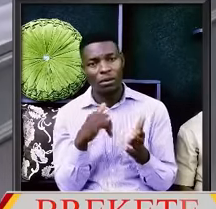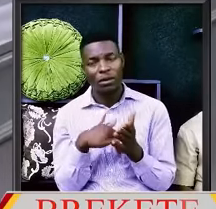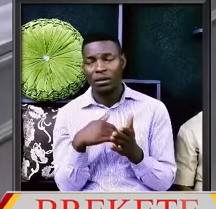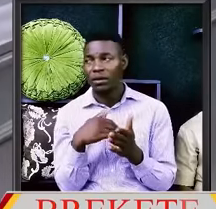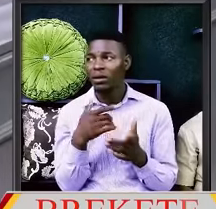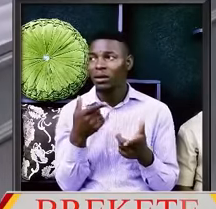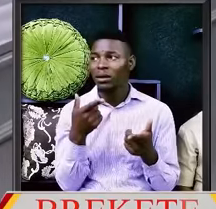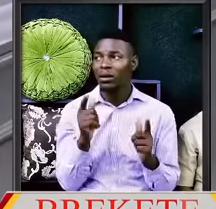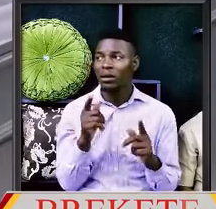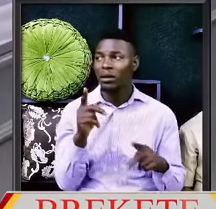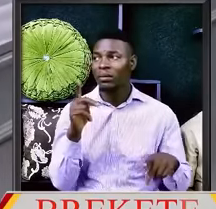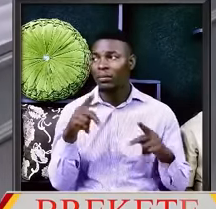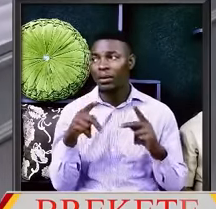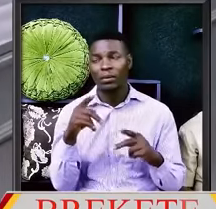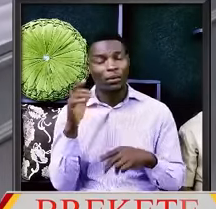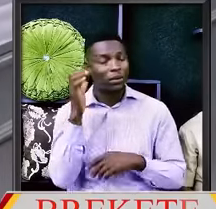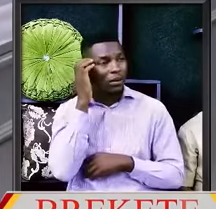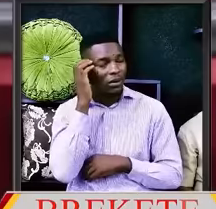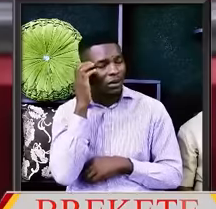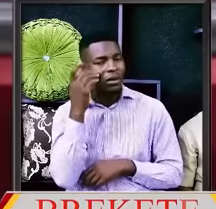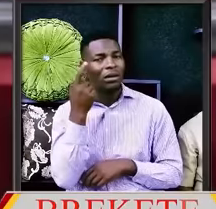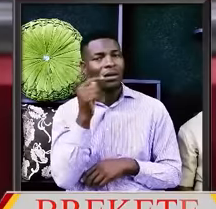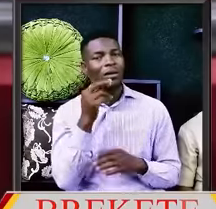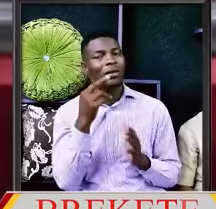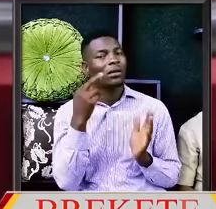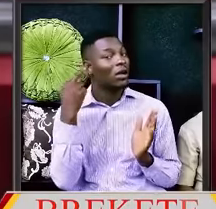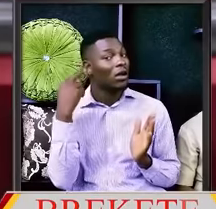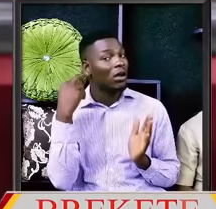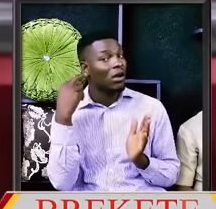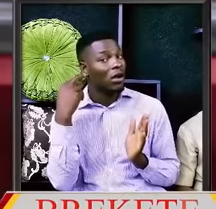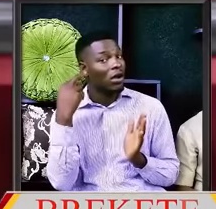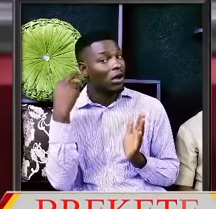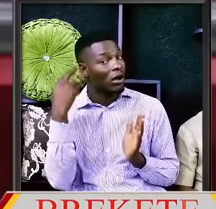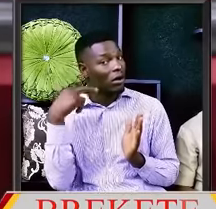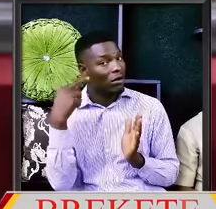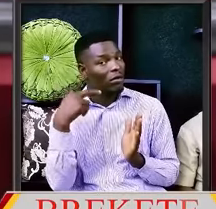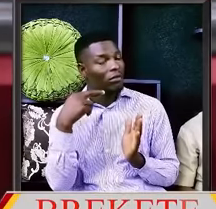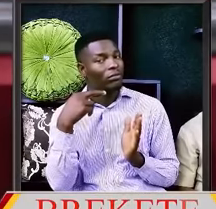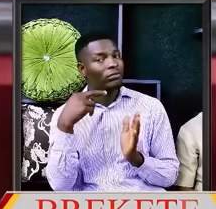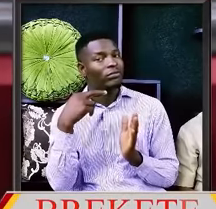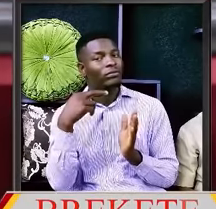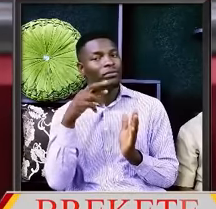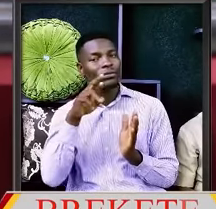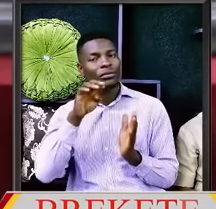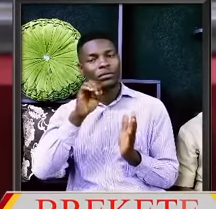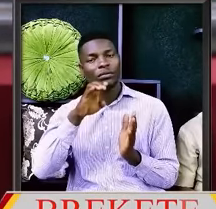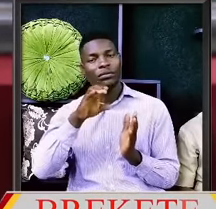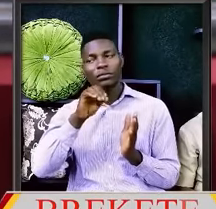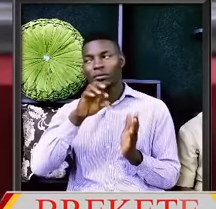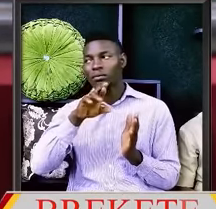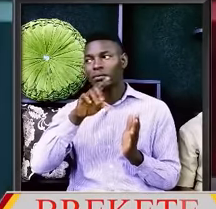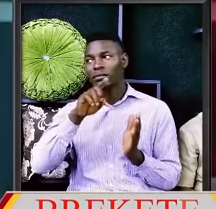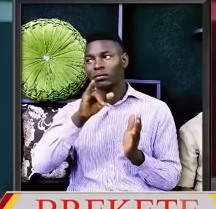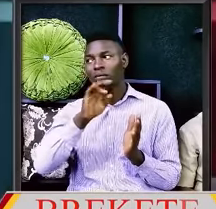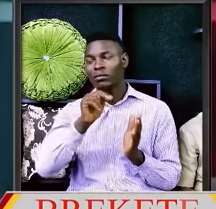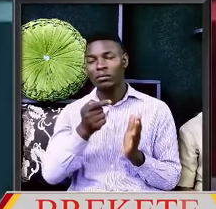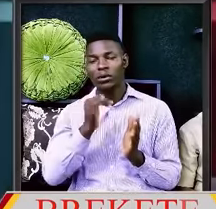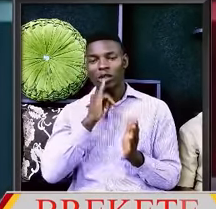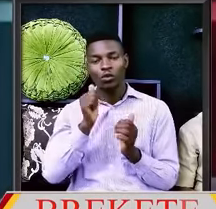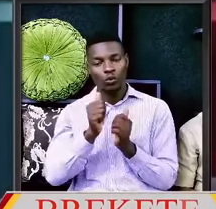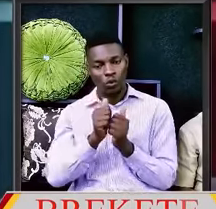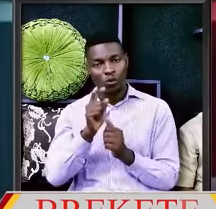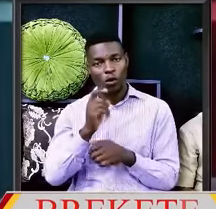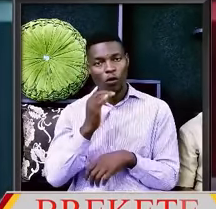hear. Okay. The recording is with one of my brother here. And I didn't know whether he had passed it